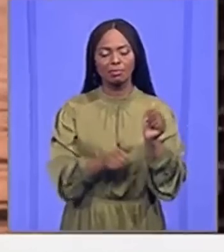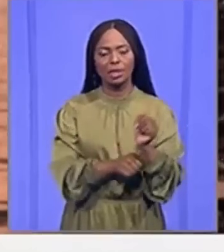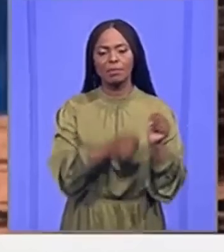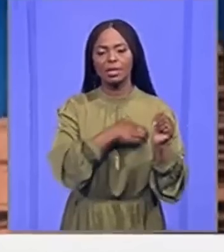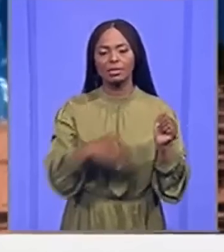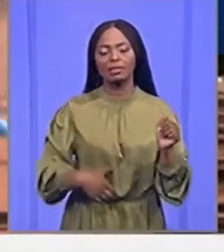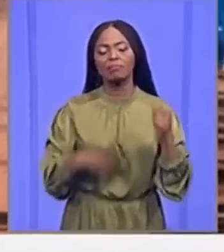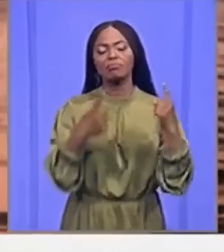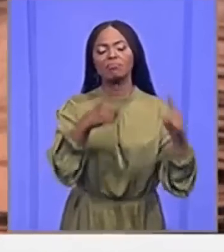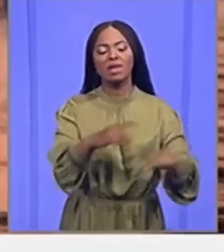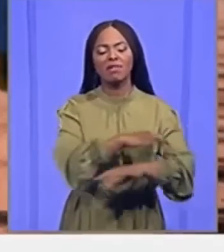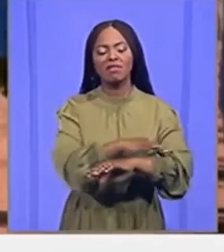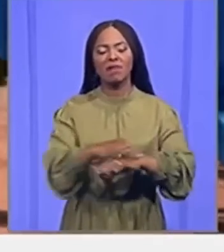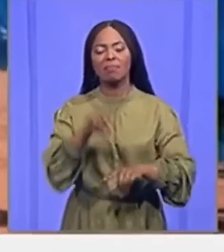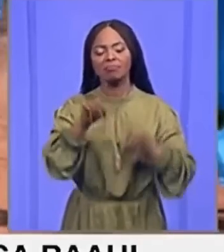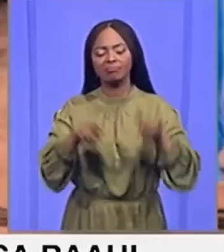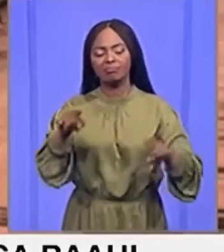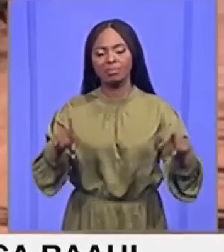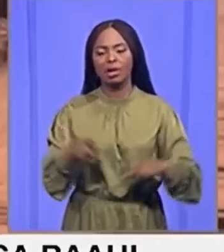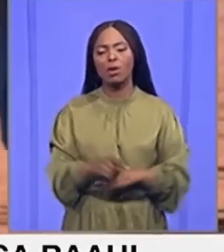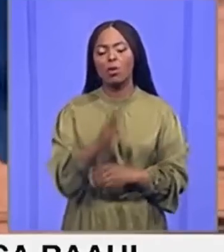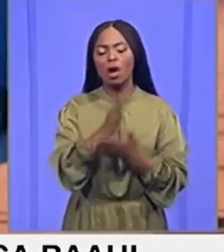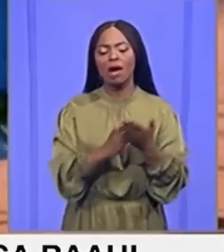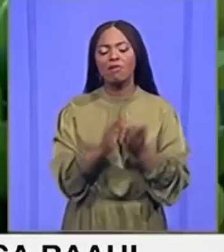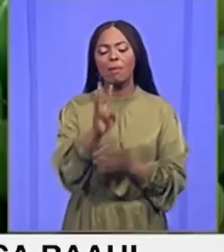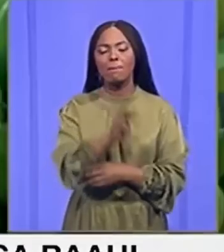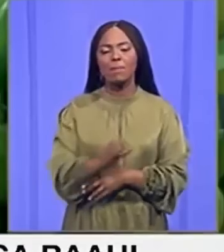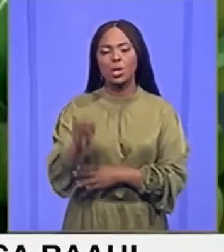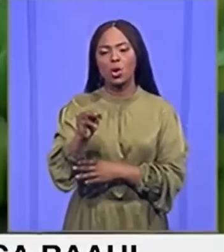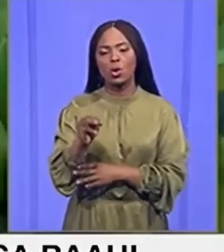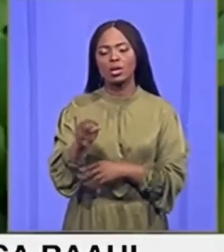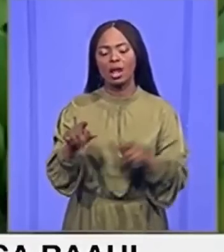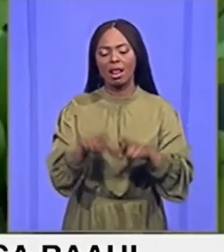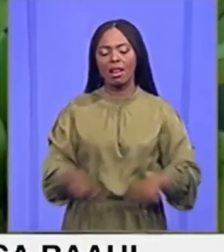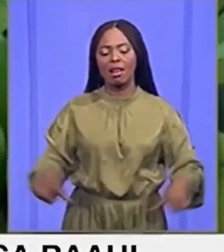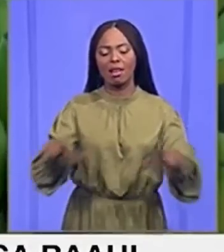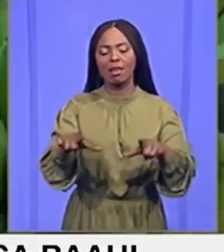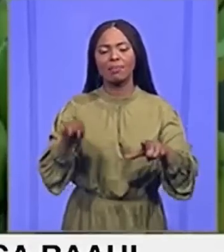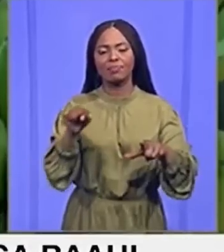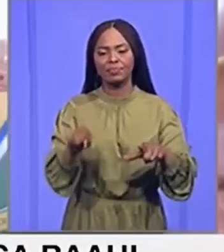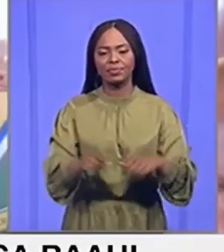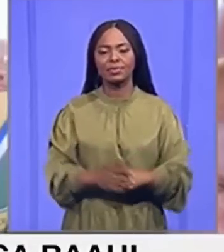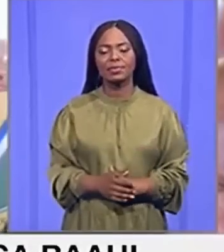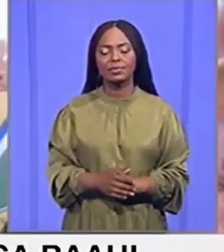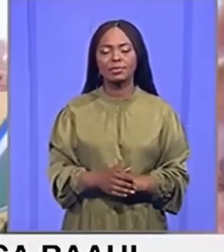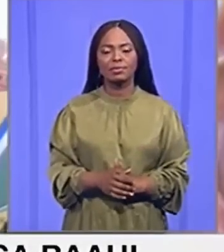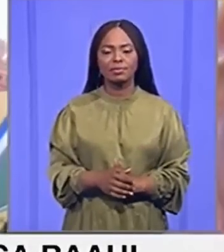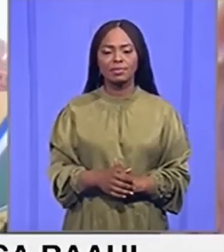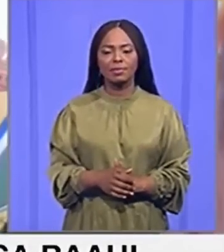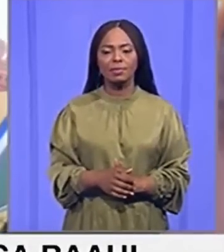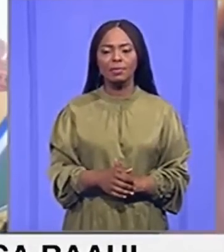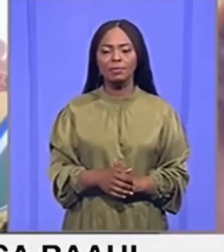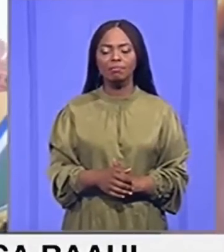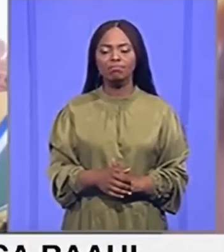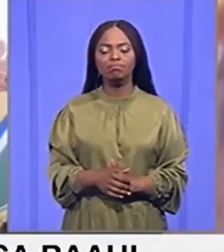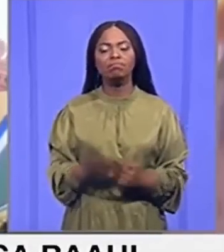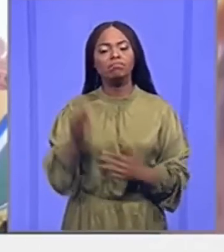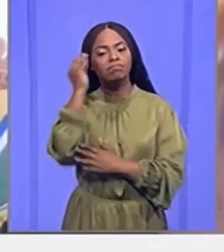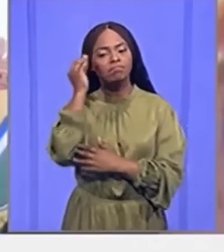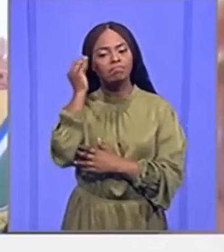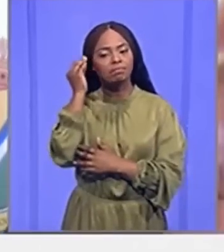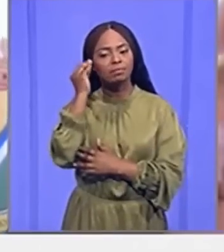leng karolo ya diheketara tse fetang halofo ya milione ya mobu wa mokgatlo wa baahi wa Matsamo. We were aware that sometimes the